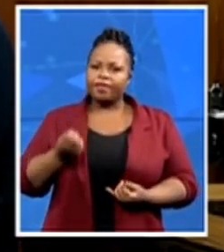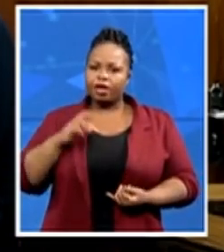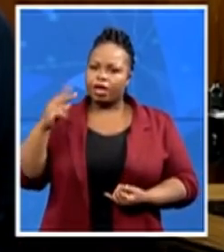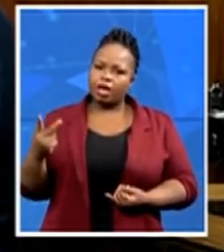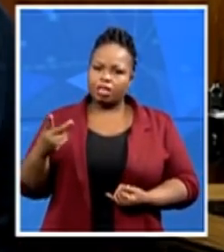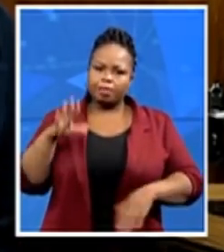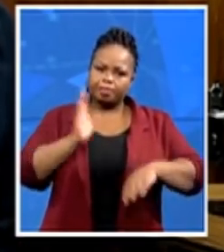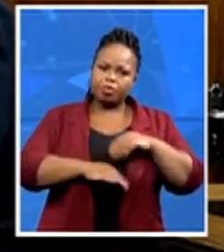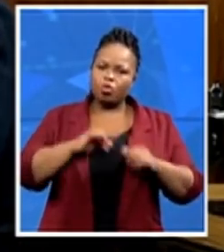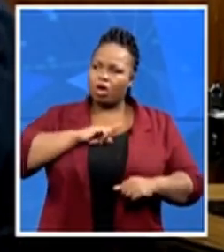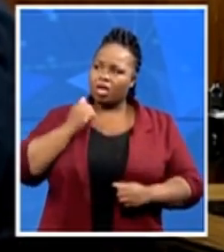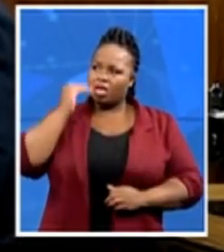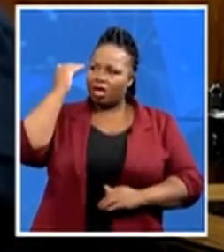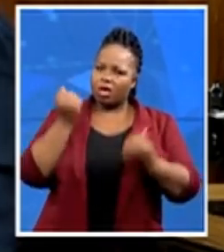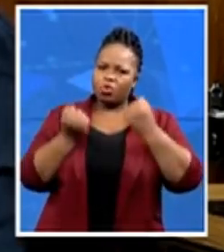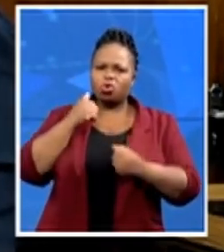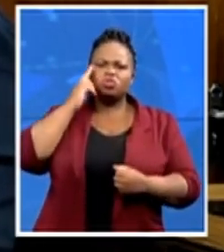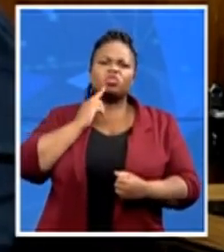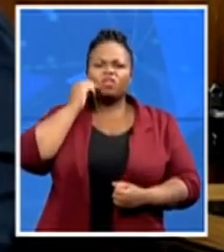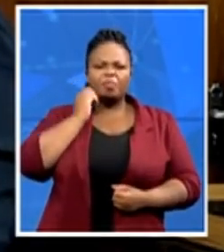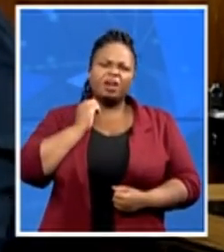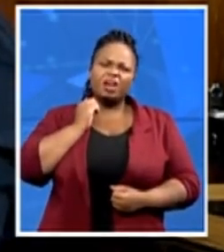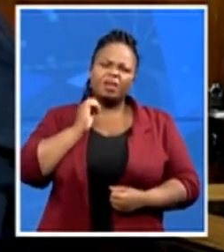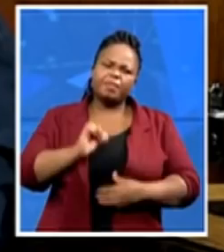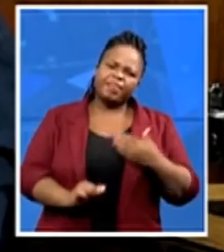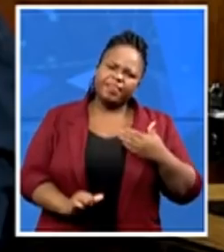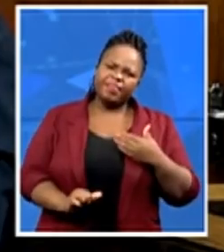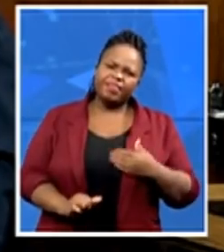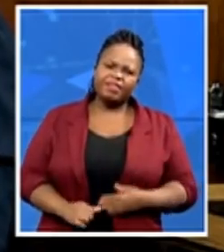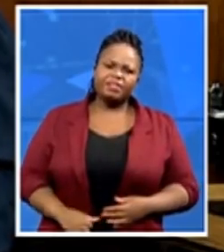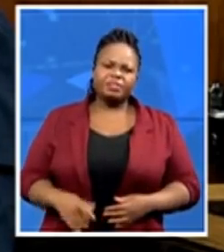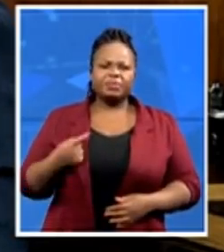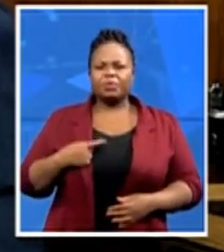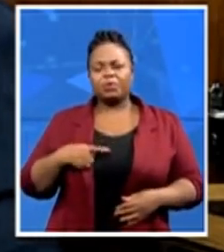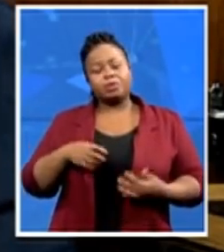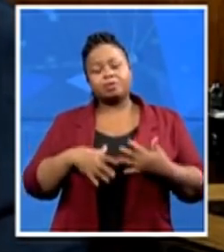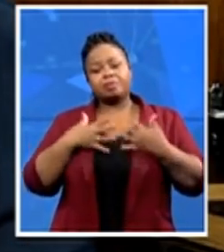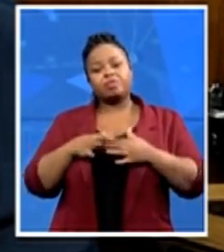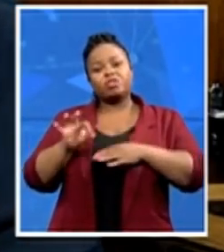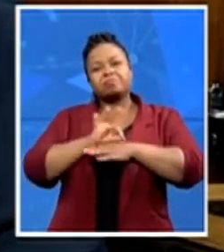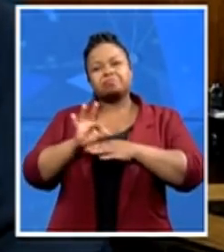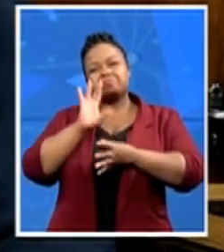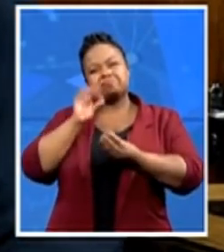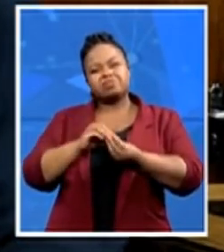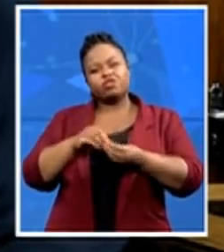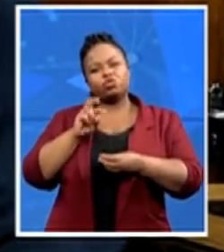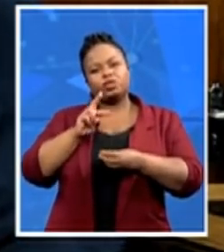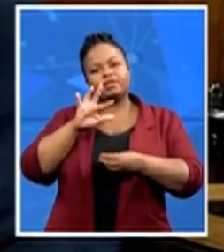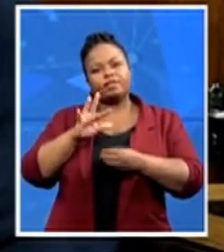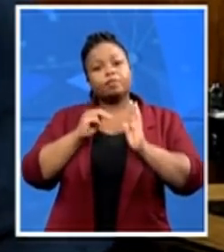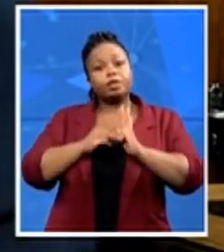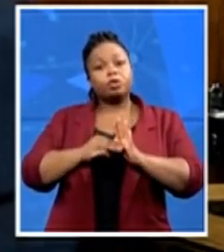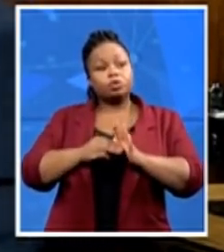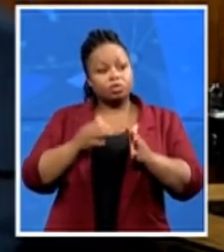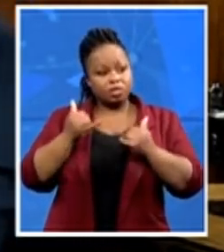month to the tune of 225 million. There is this tendency that is